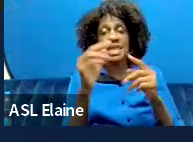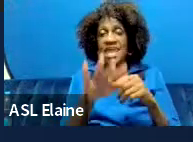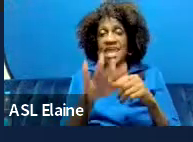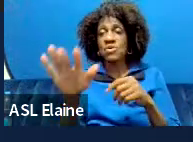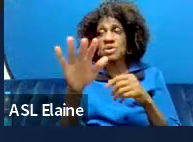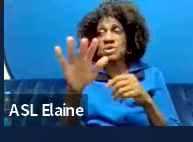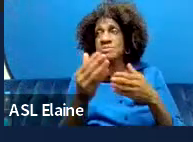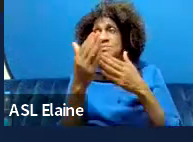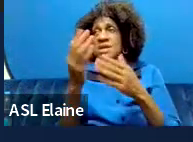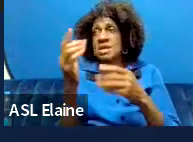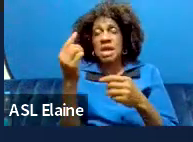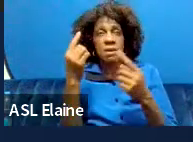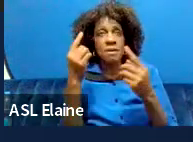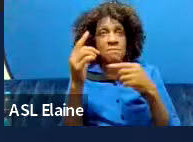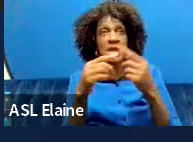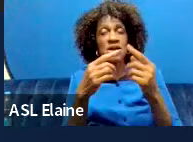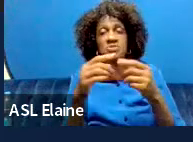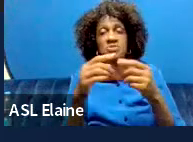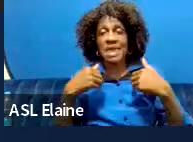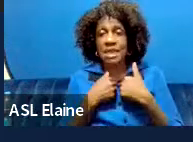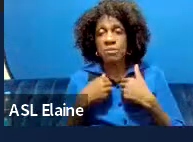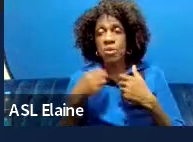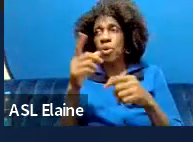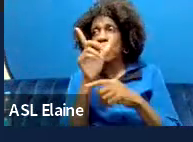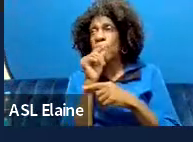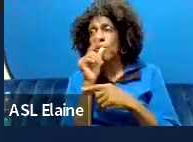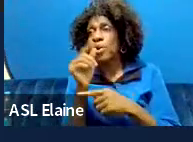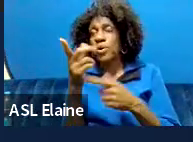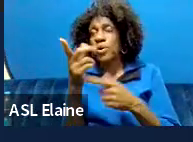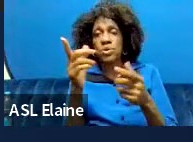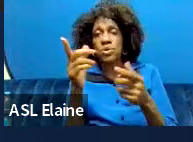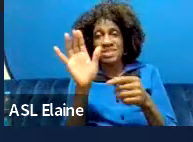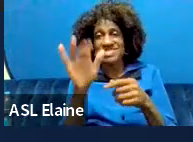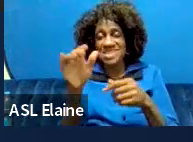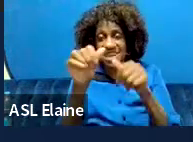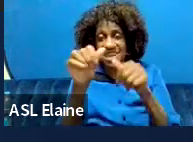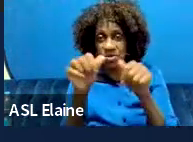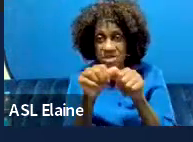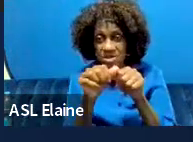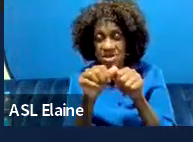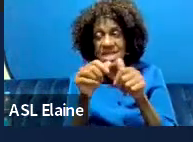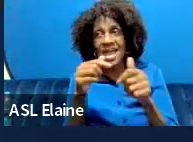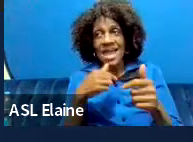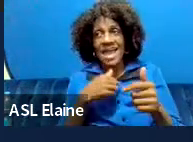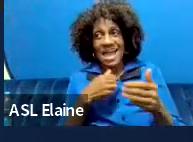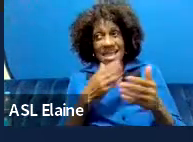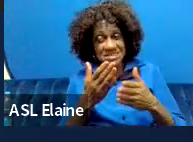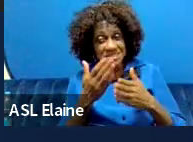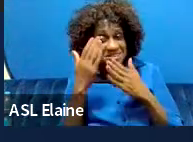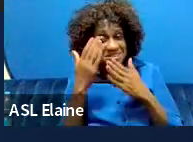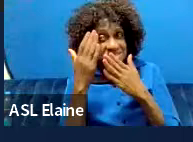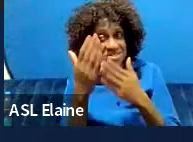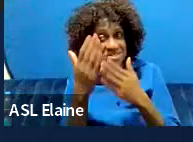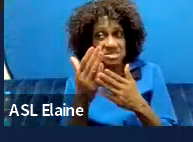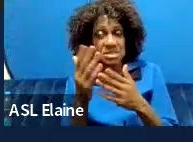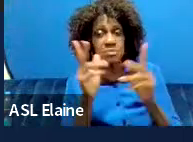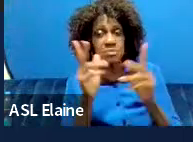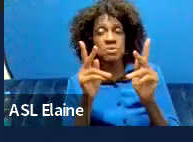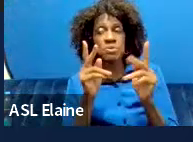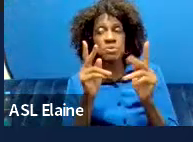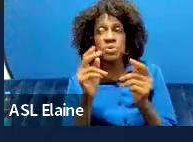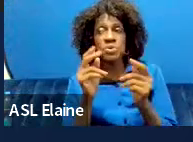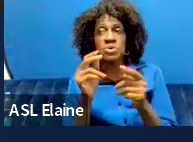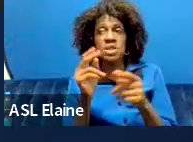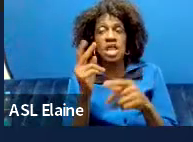the topography or an animal or a bird or something in the area, I strongly suggest that people look to